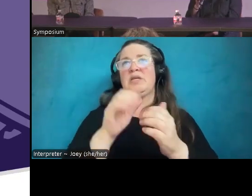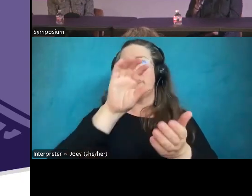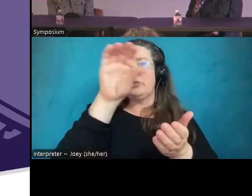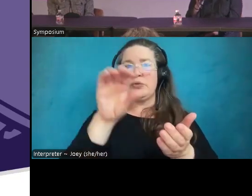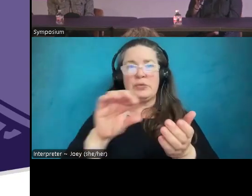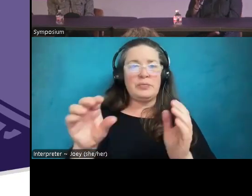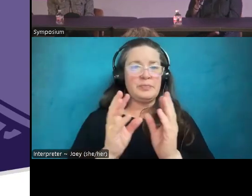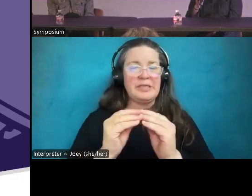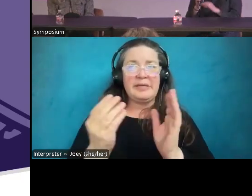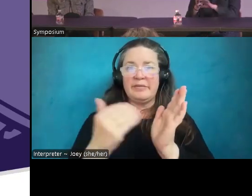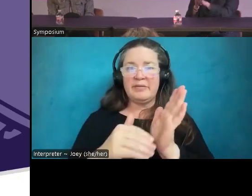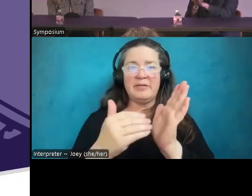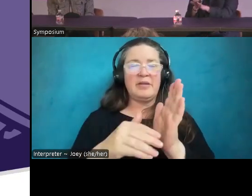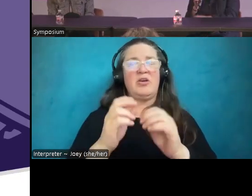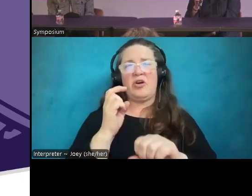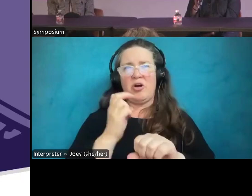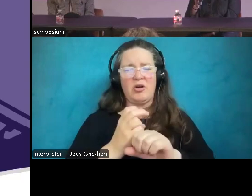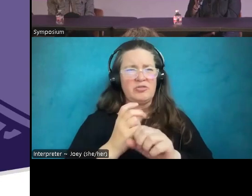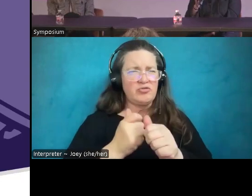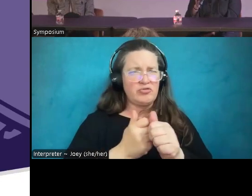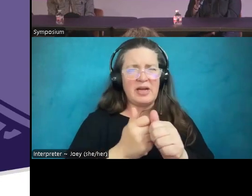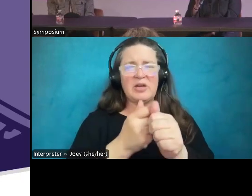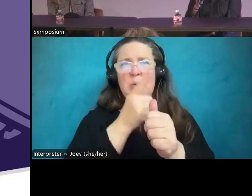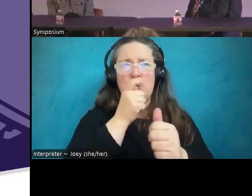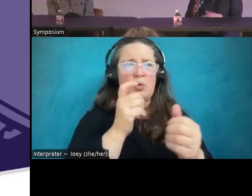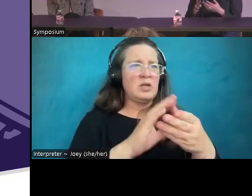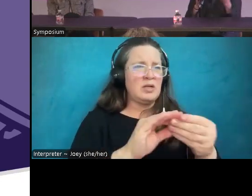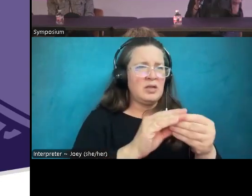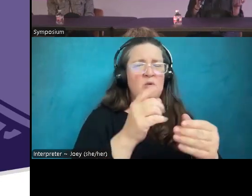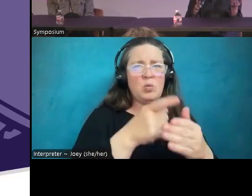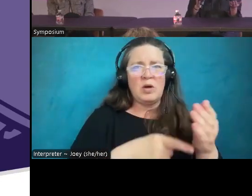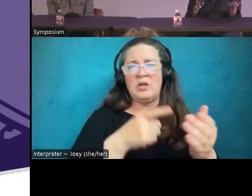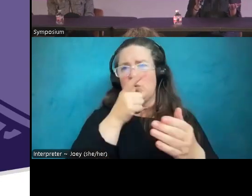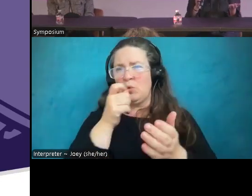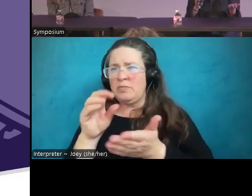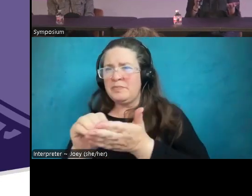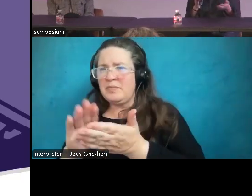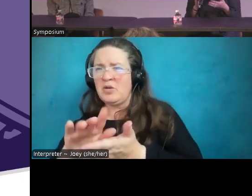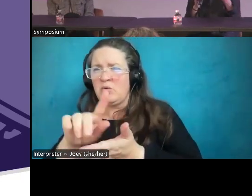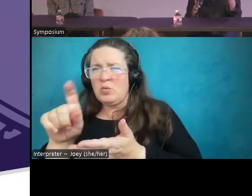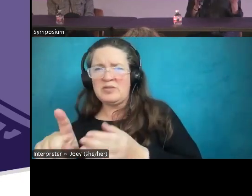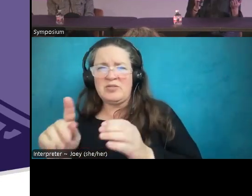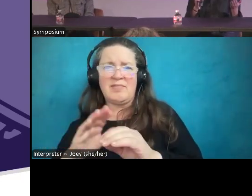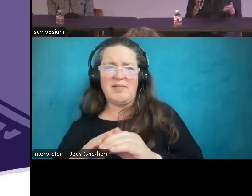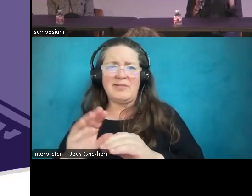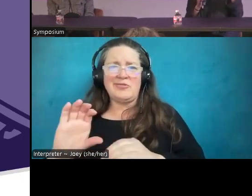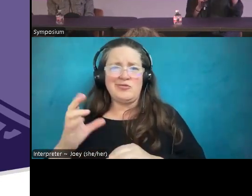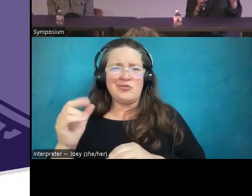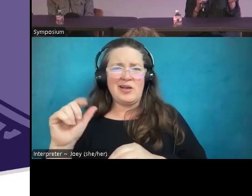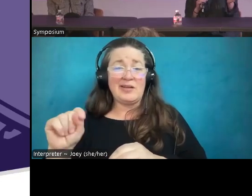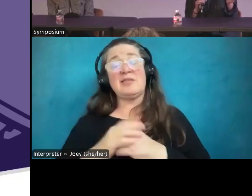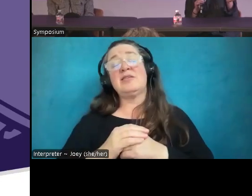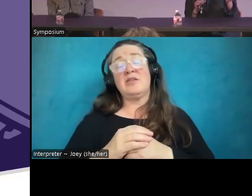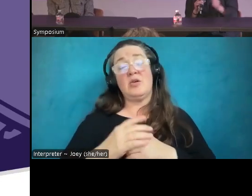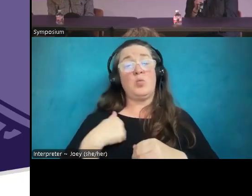who's saying what questions are being in the chat. And so we've come up with very customized strategies, like maybe there's somebody who just